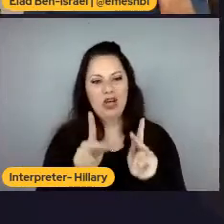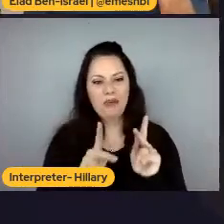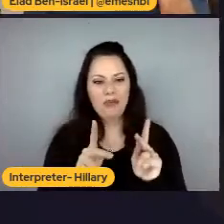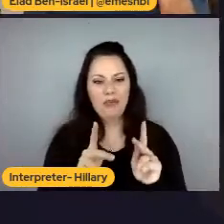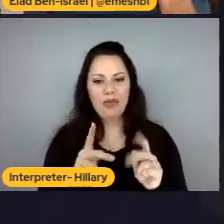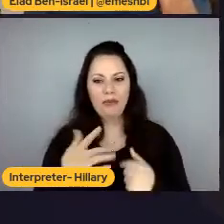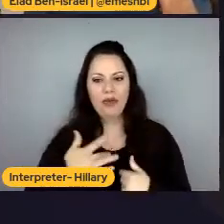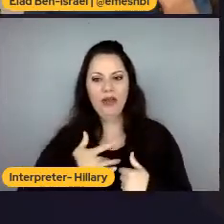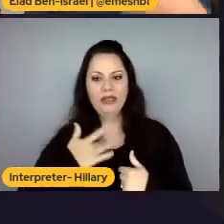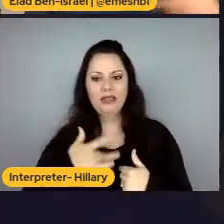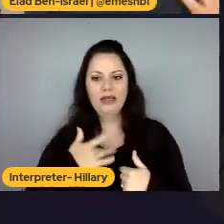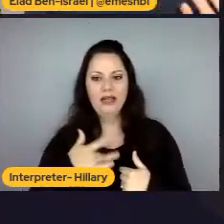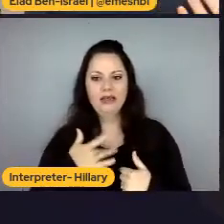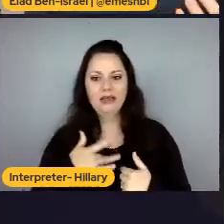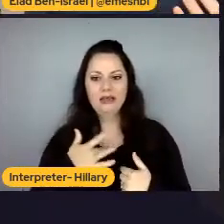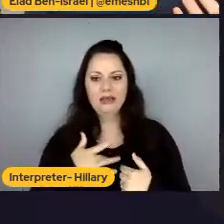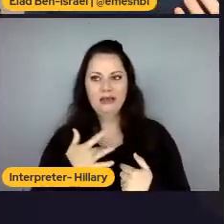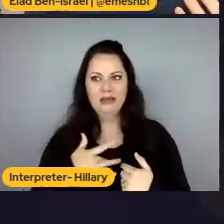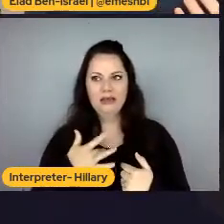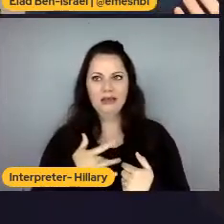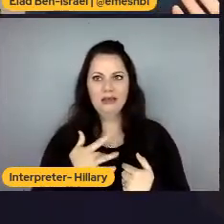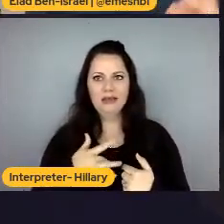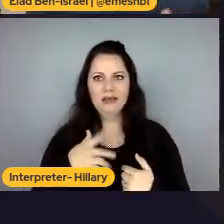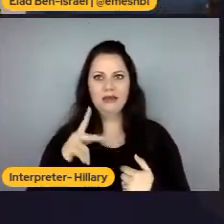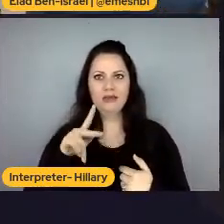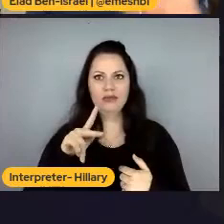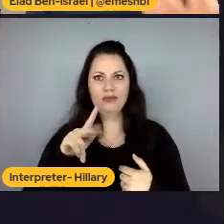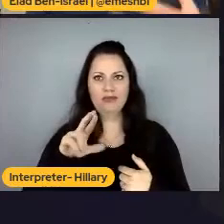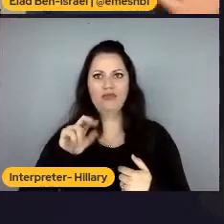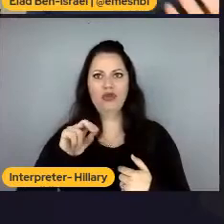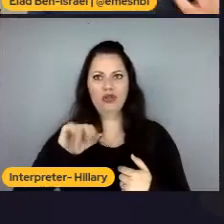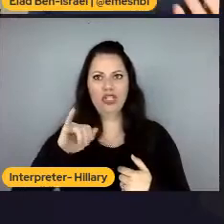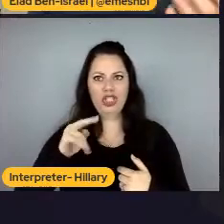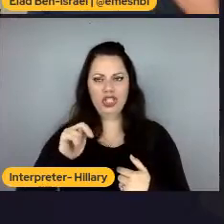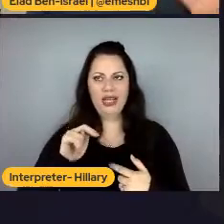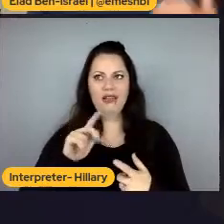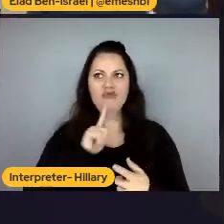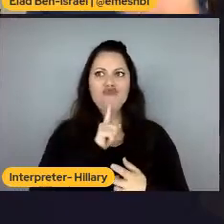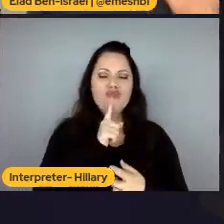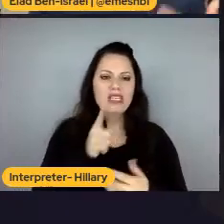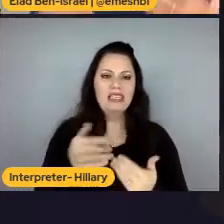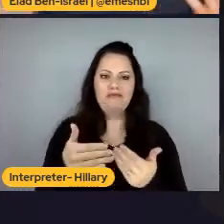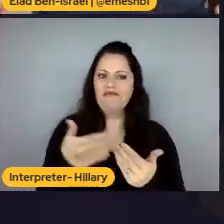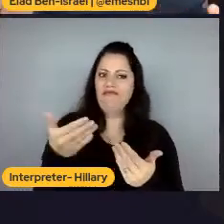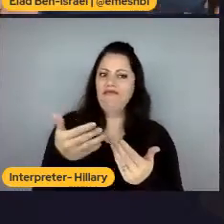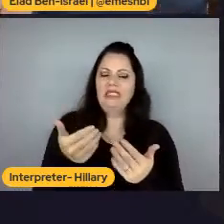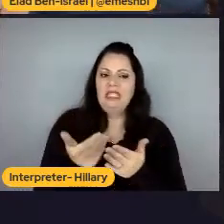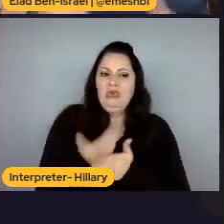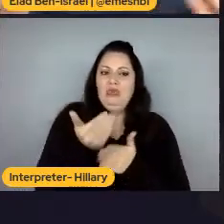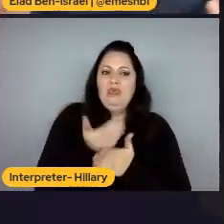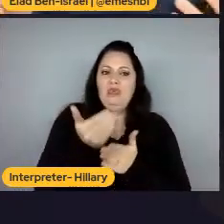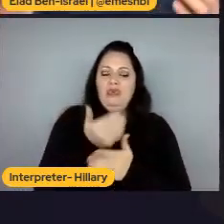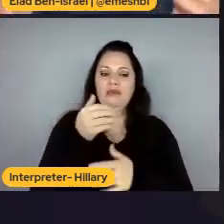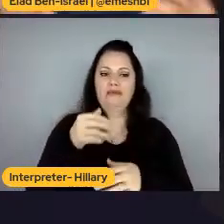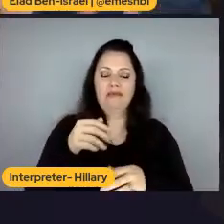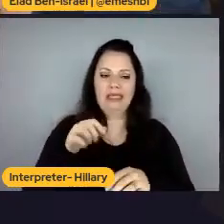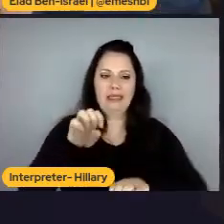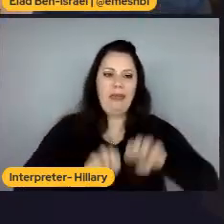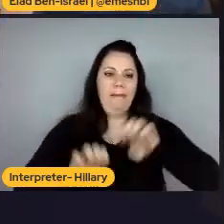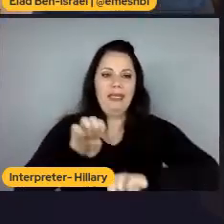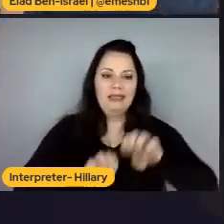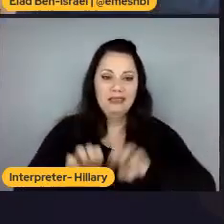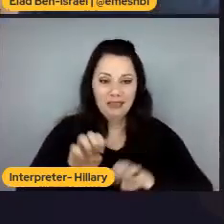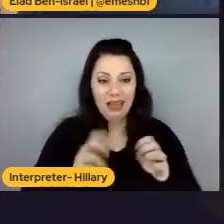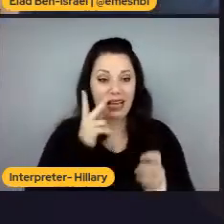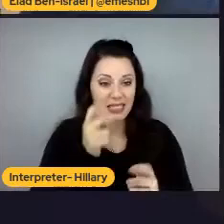sense of like how experimental Projen is. And again, I know that people are using it for real world things, and I've seen a few